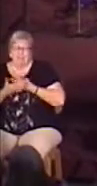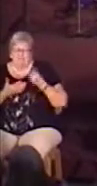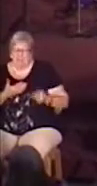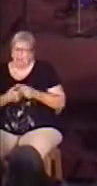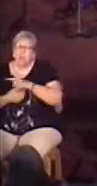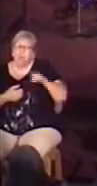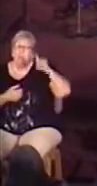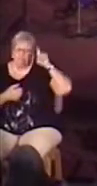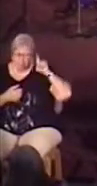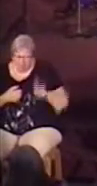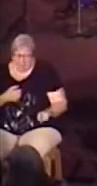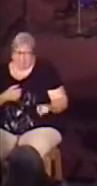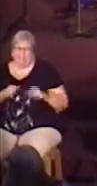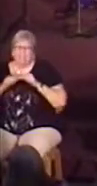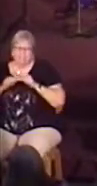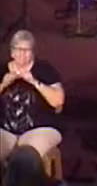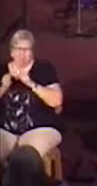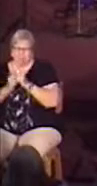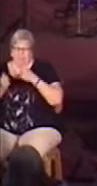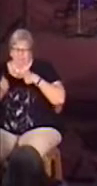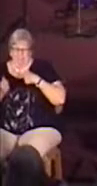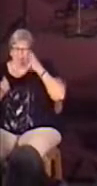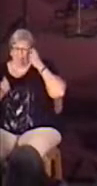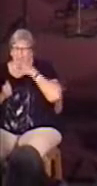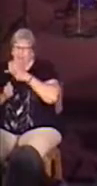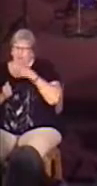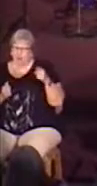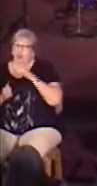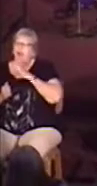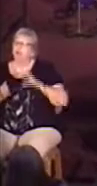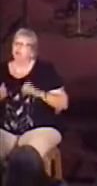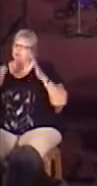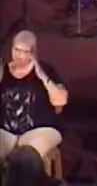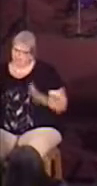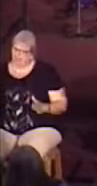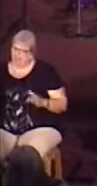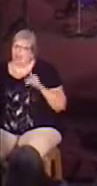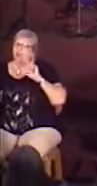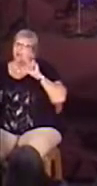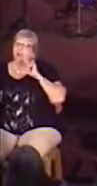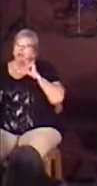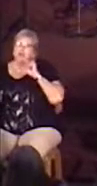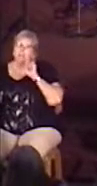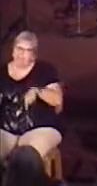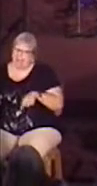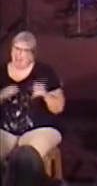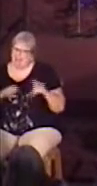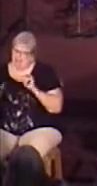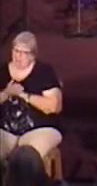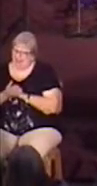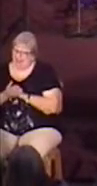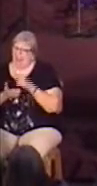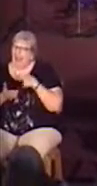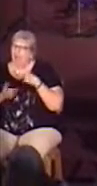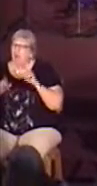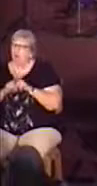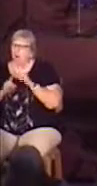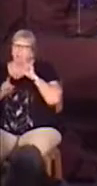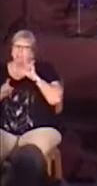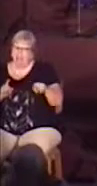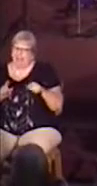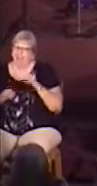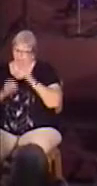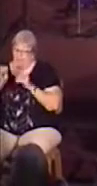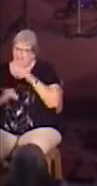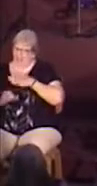You have got to stick it out with me because you are a Christian and you're commanded to do that. Now, I'm also commanded to fix my